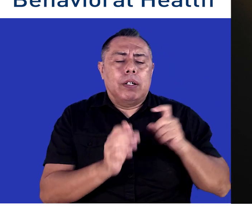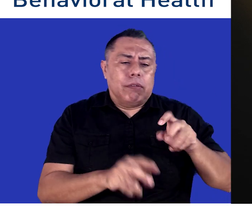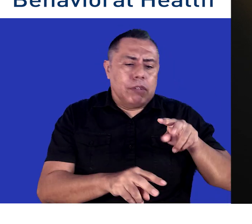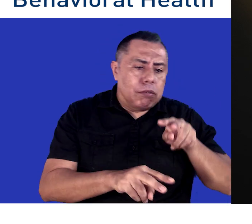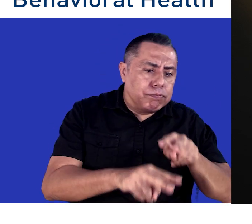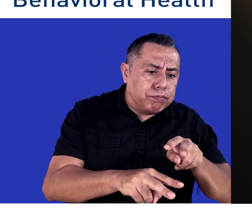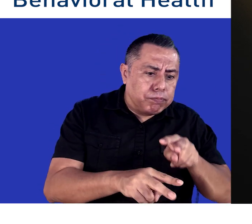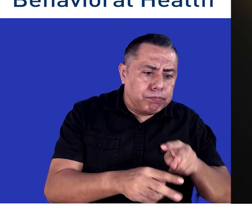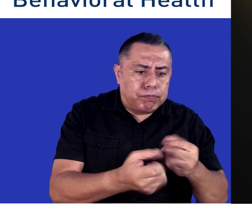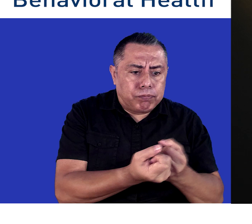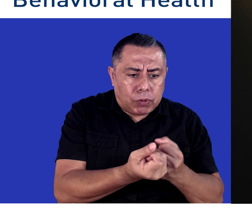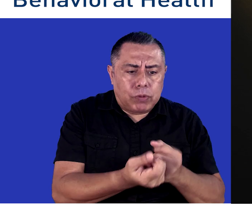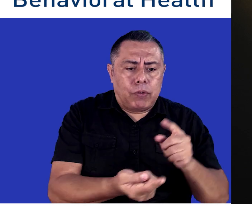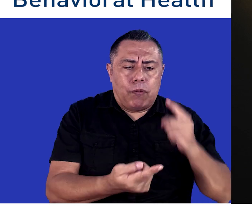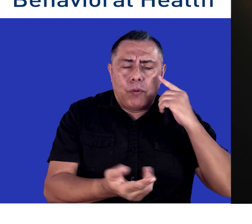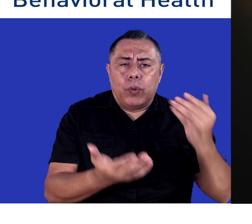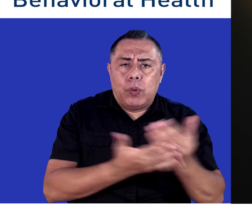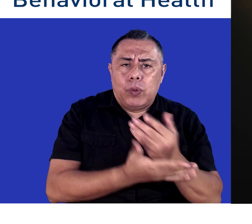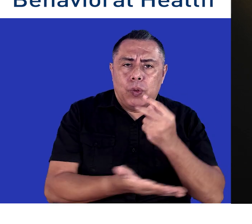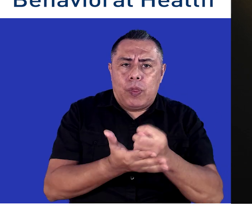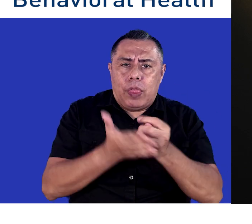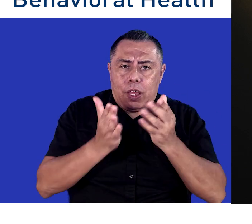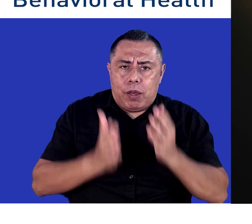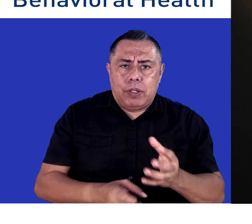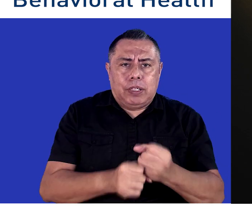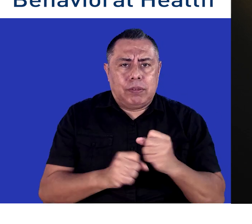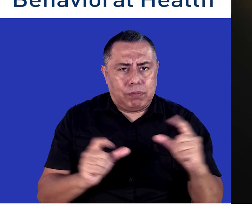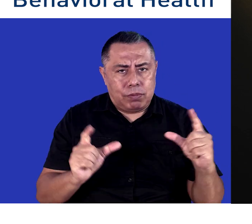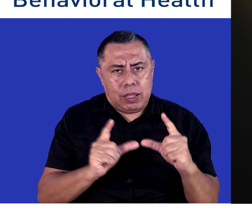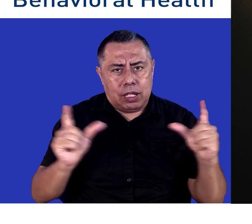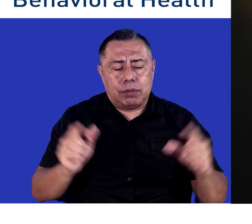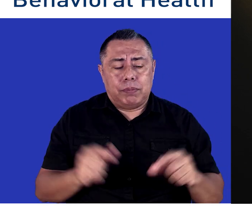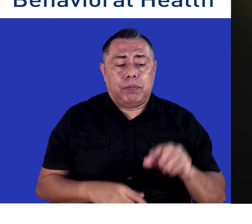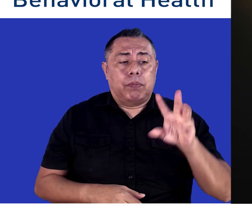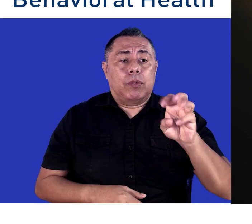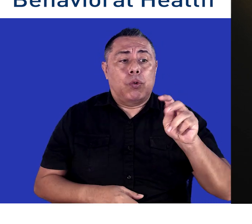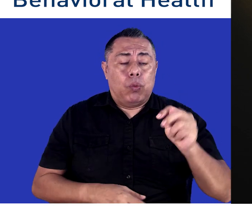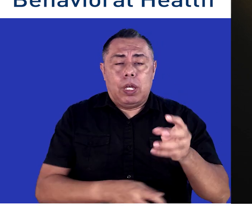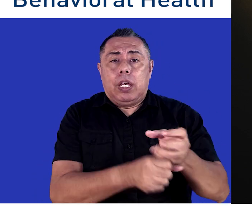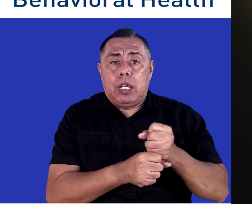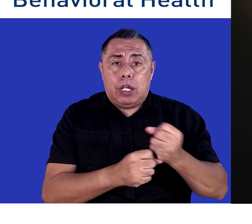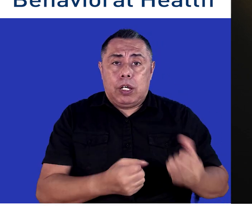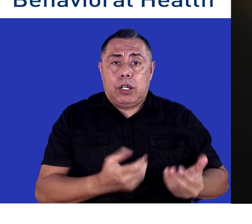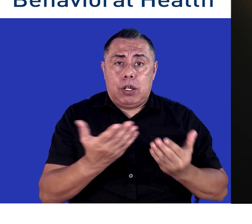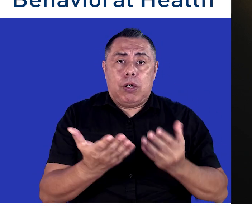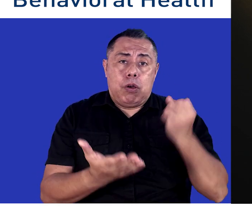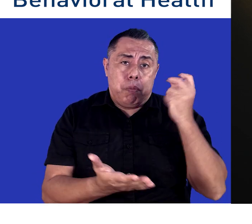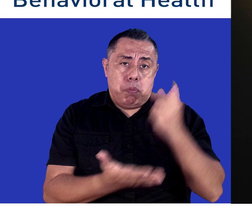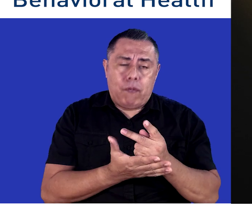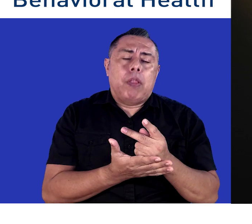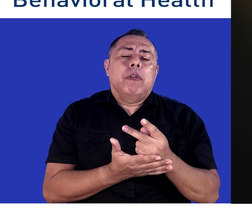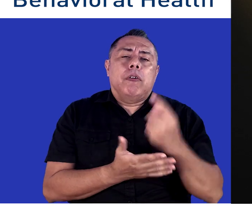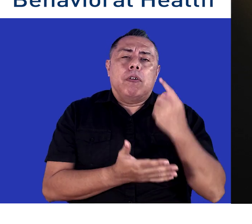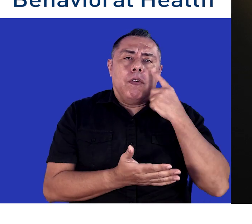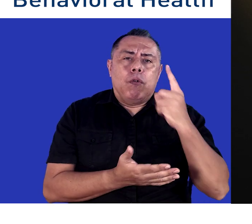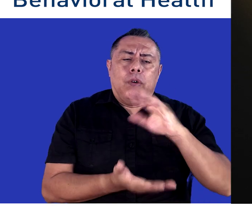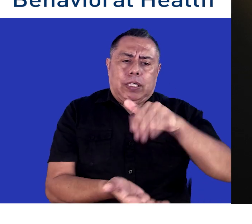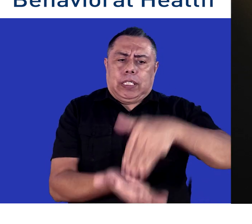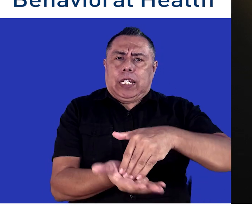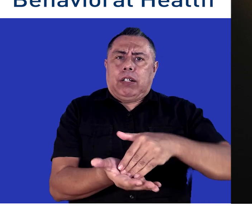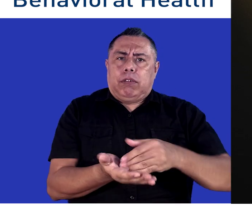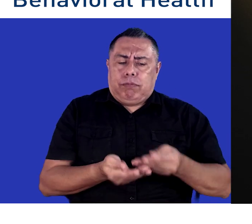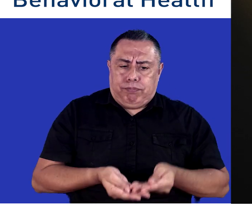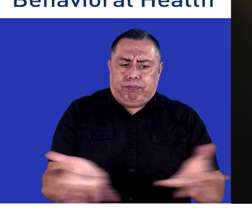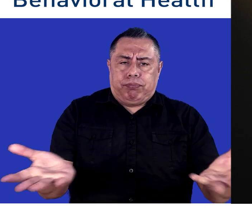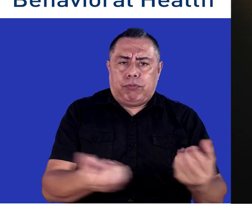and oversight that new therapists need to meet board licensing regulations. WET received approval on a proposal to centralize this support